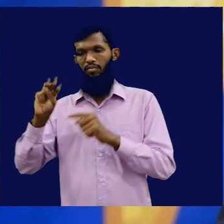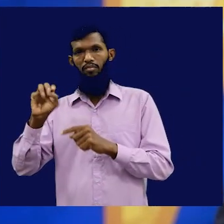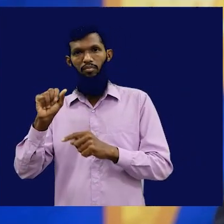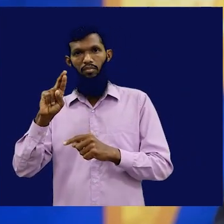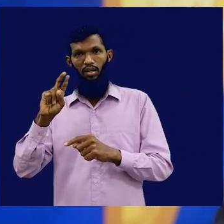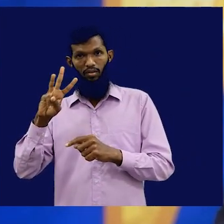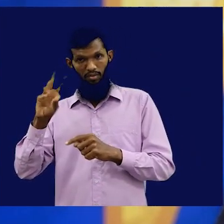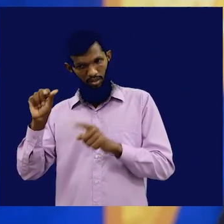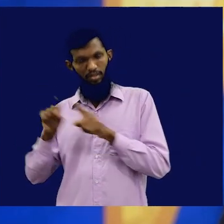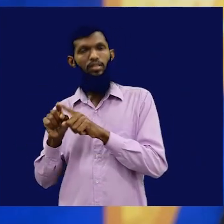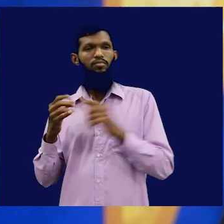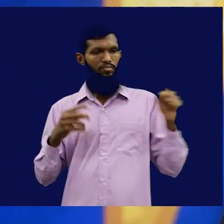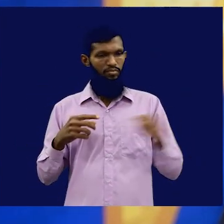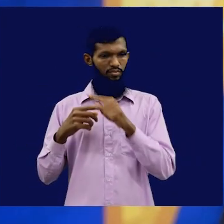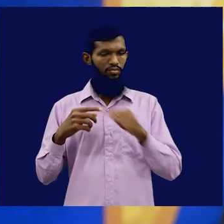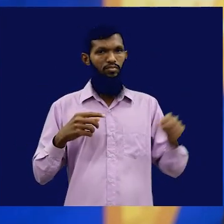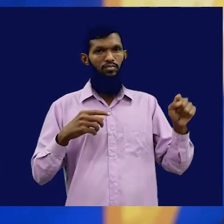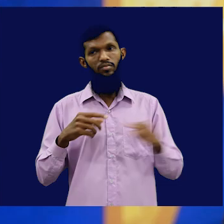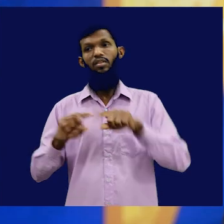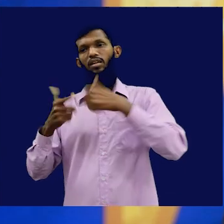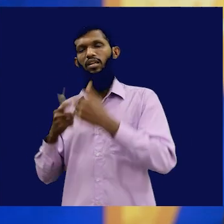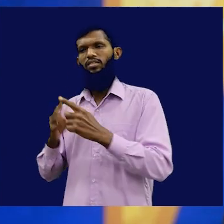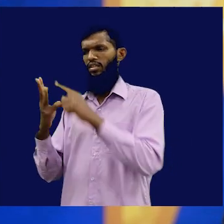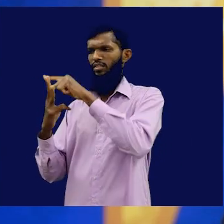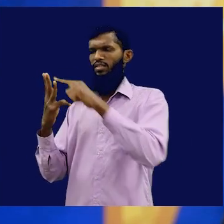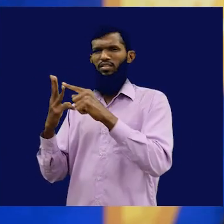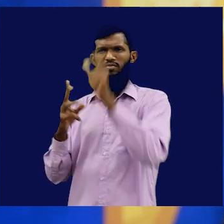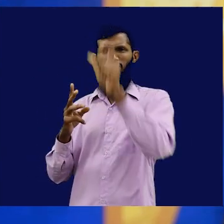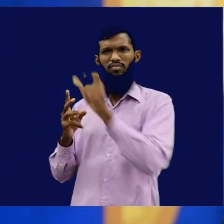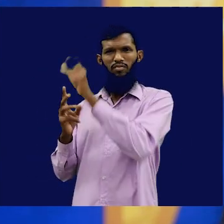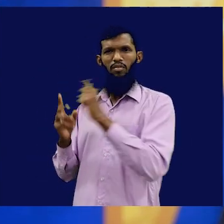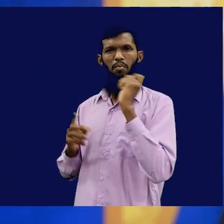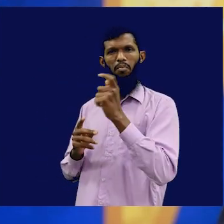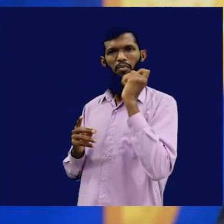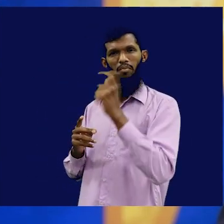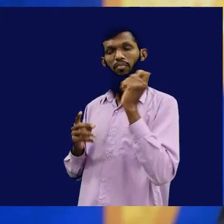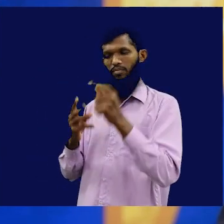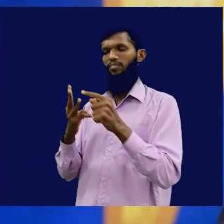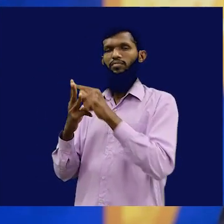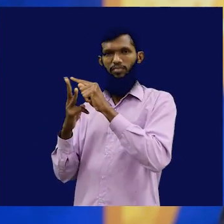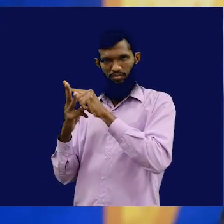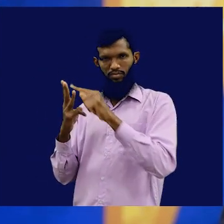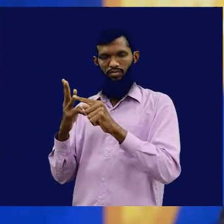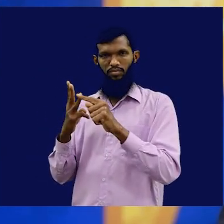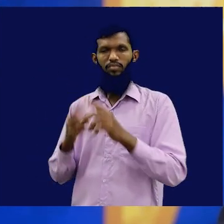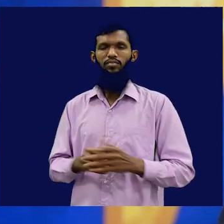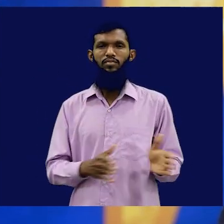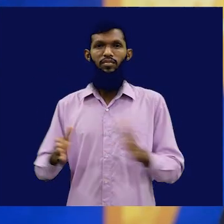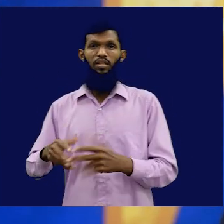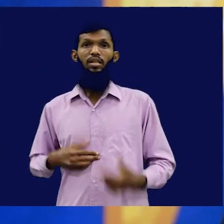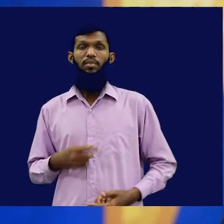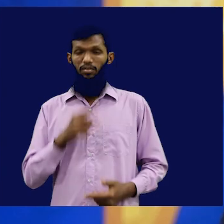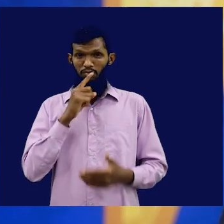7 times, and standing at Arafah, stone in the Jamrat, and so on. According to the correct view, Hajj was